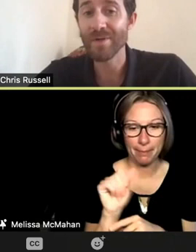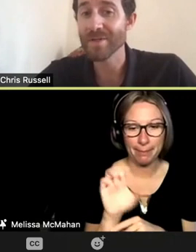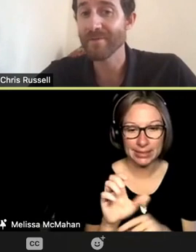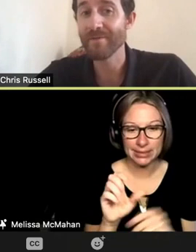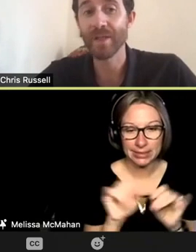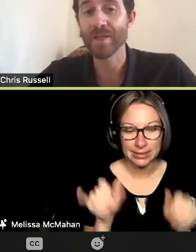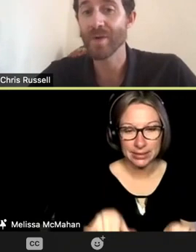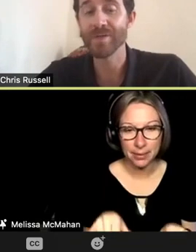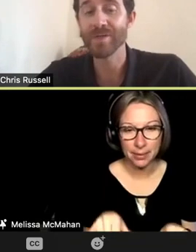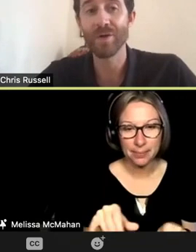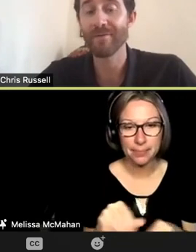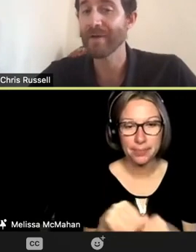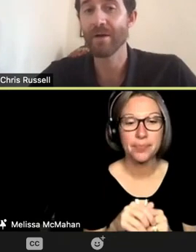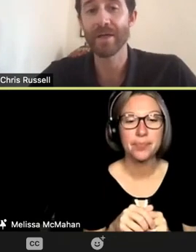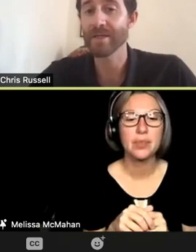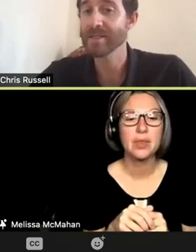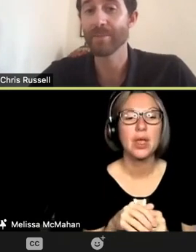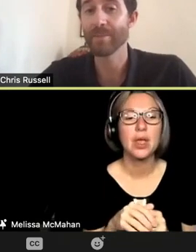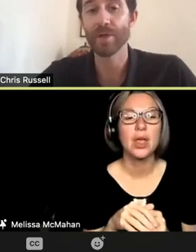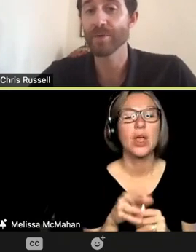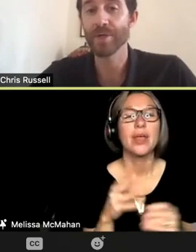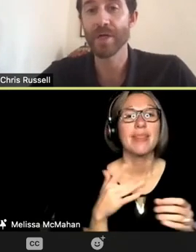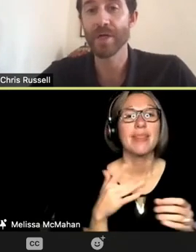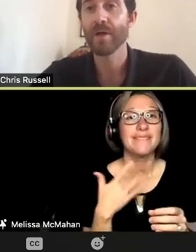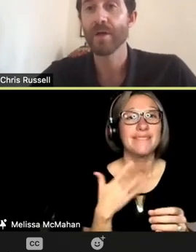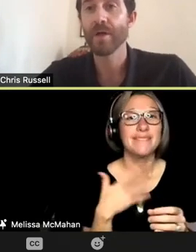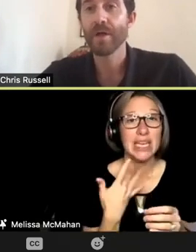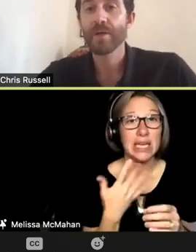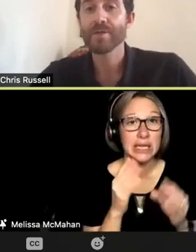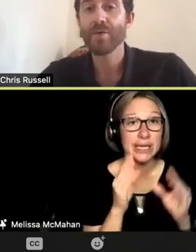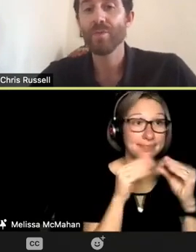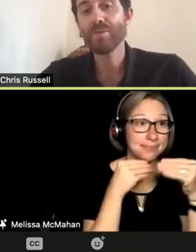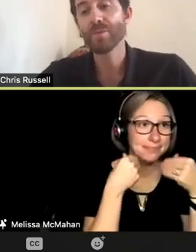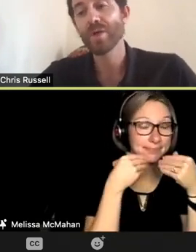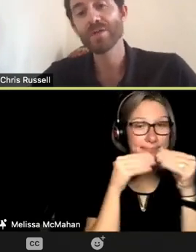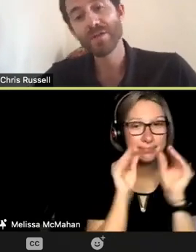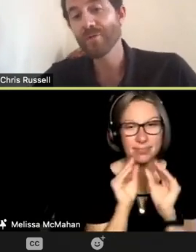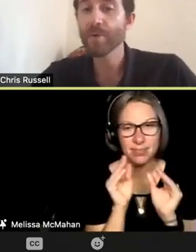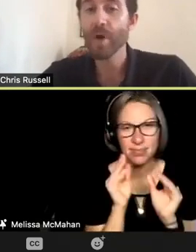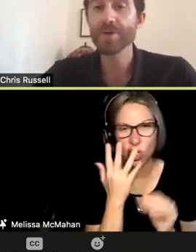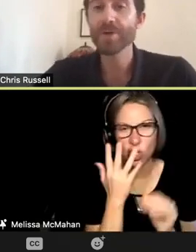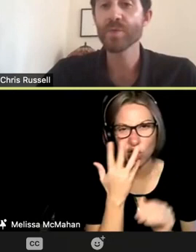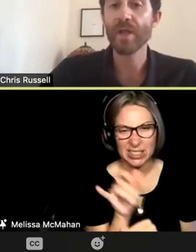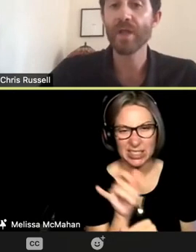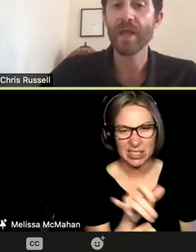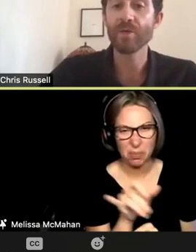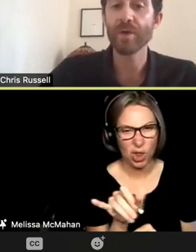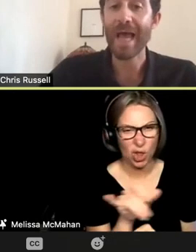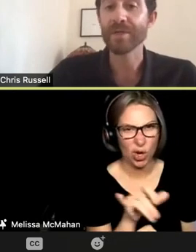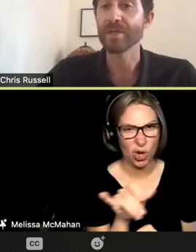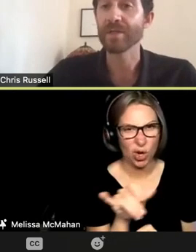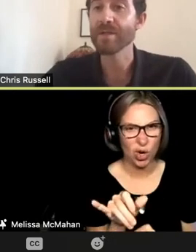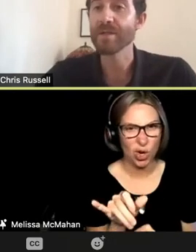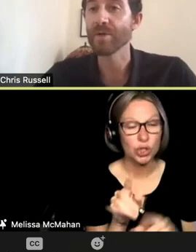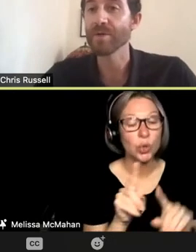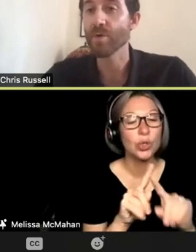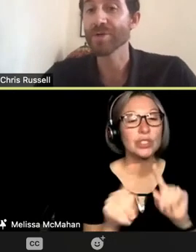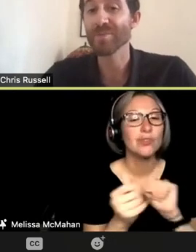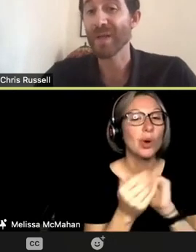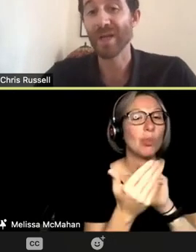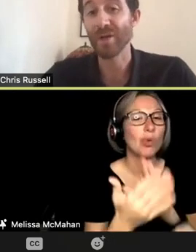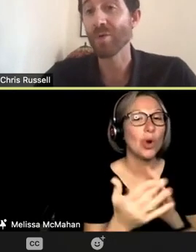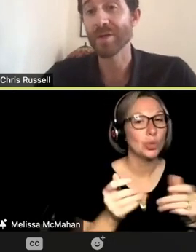two symbols, the feelings ones, look very similar to each other. So there's different approaches we could take to adapting these